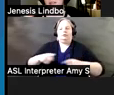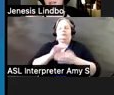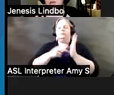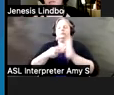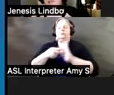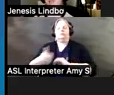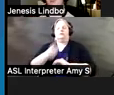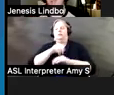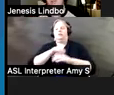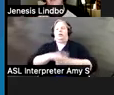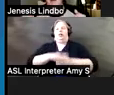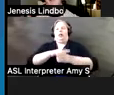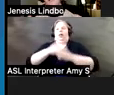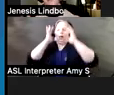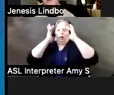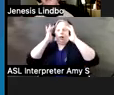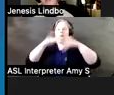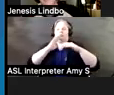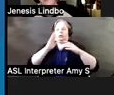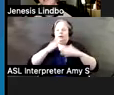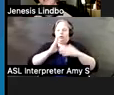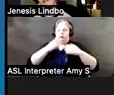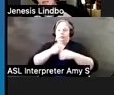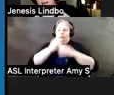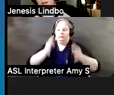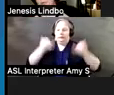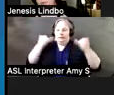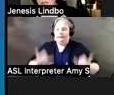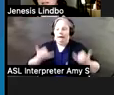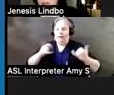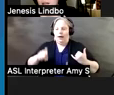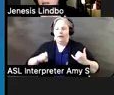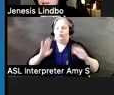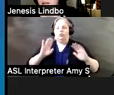to be in that stressful situation of, I have to make this choice right now.